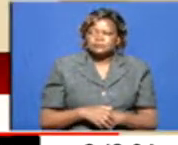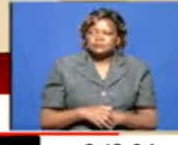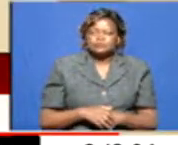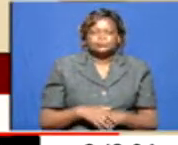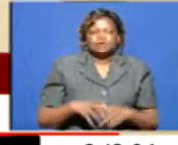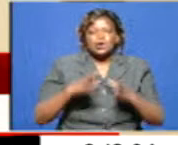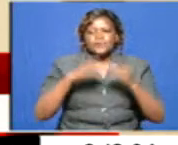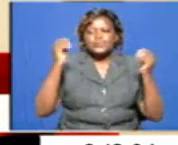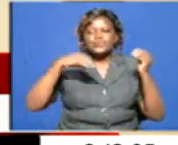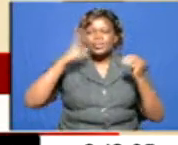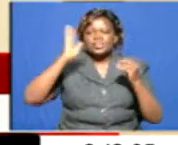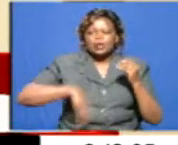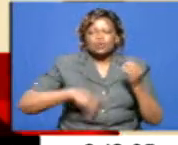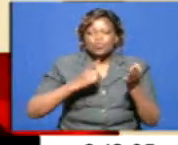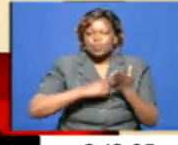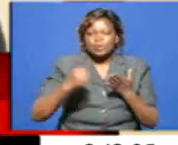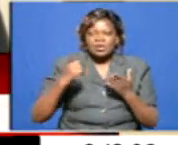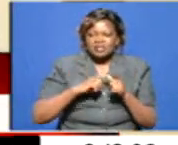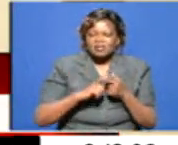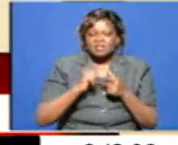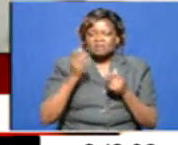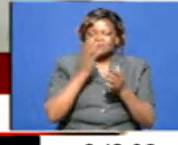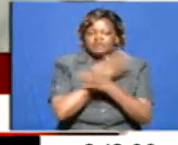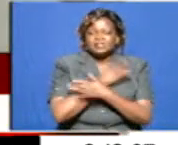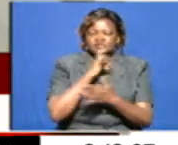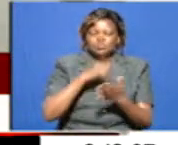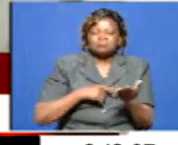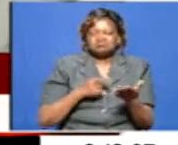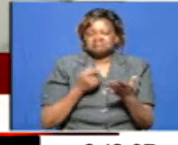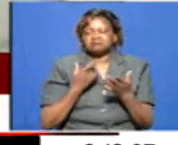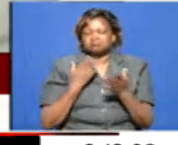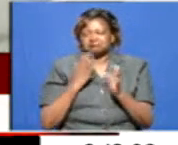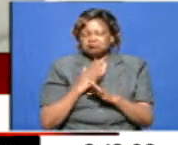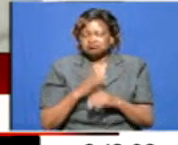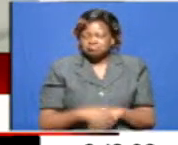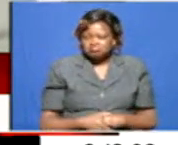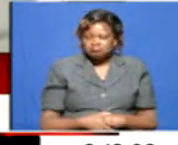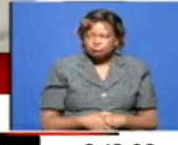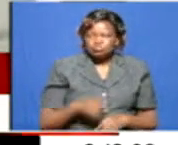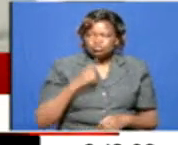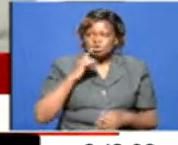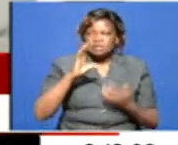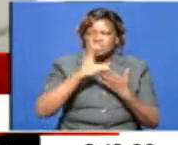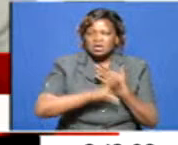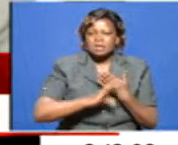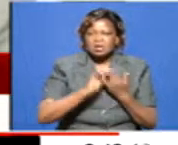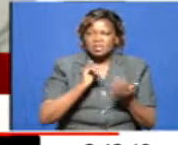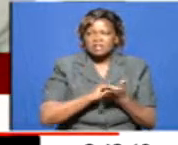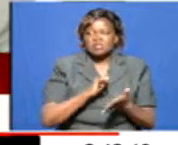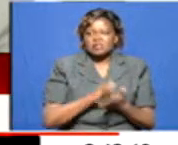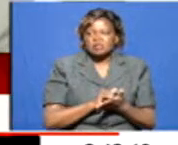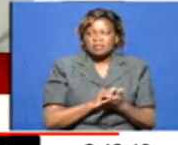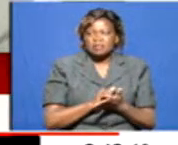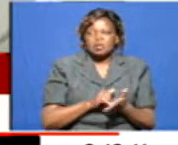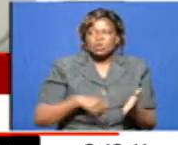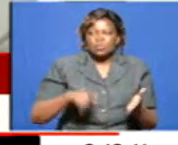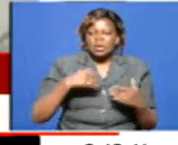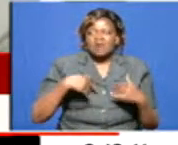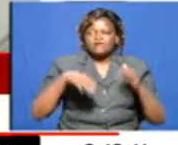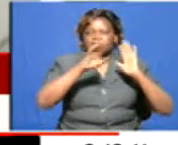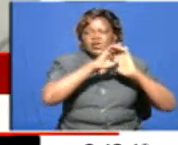week from what his peers claimed was abduction. We want to call this country that we have a